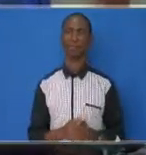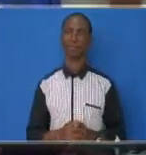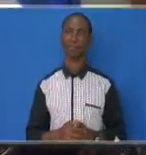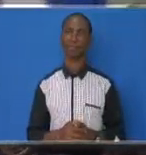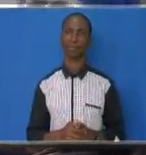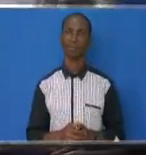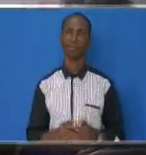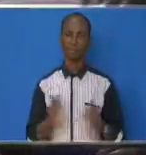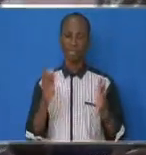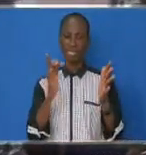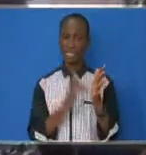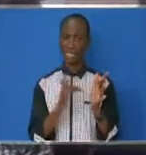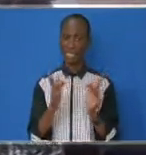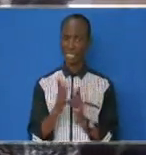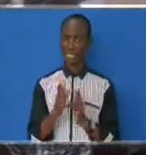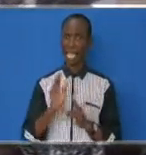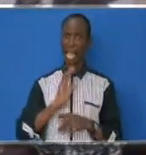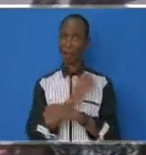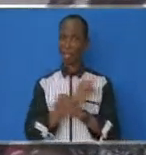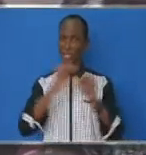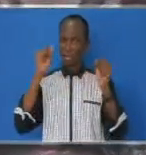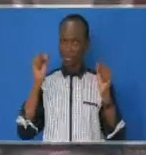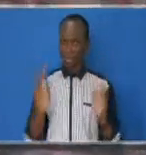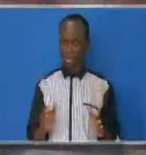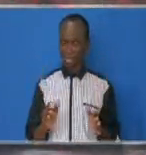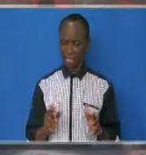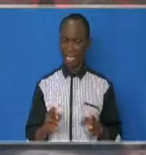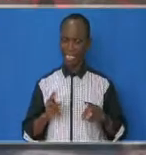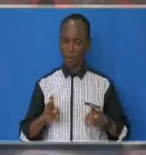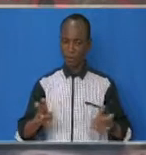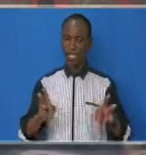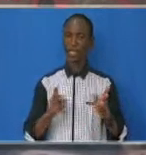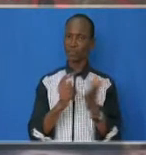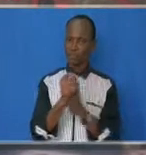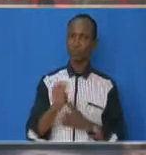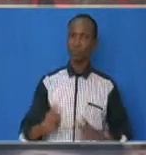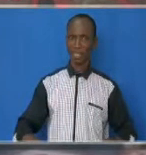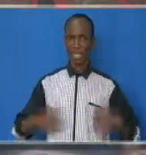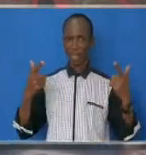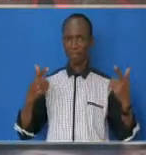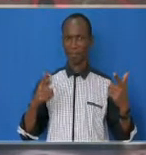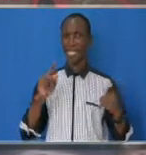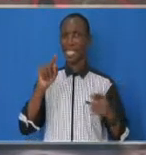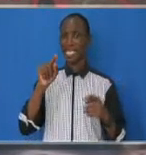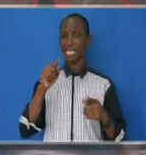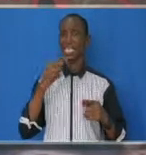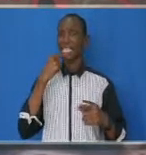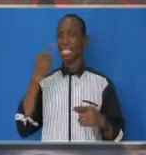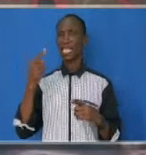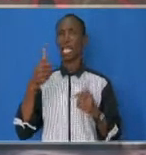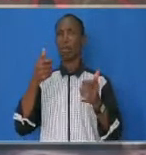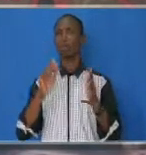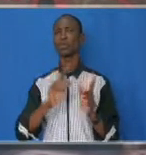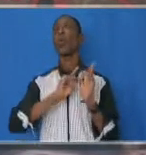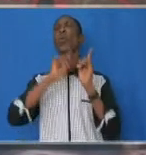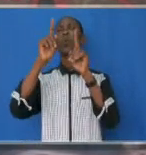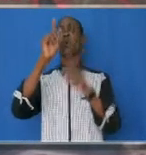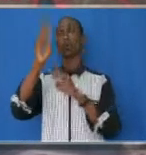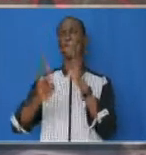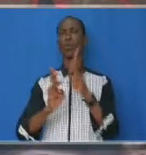enti asɛm ne nyina ne sɛ de Onyankopɔn asɛm na ka no ɔsi enkyɛ no kwa hyɛ mo no